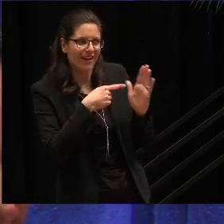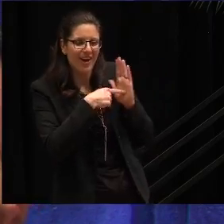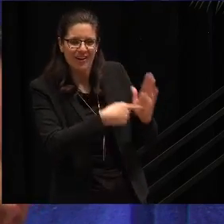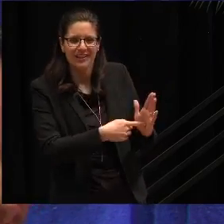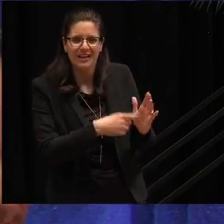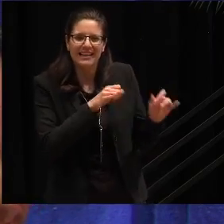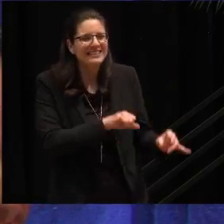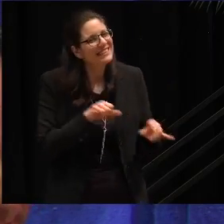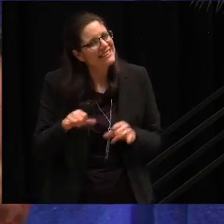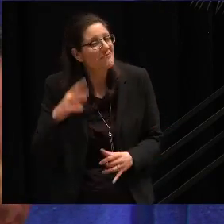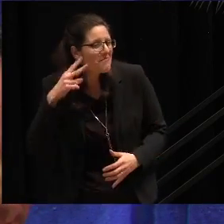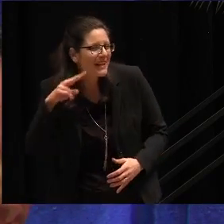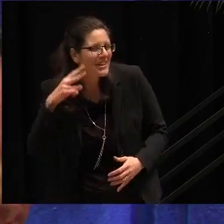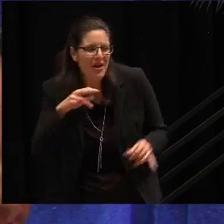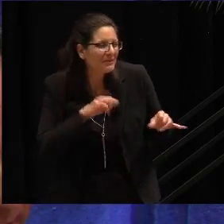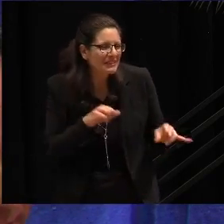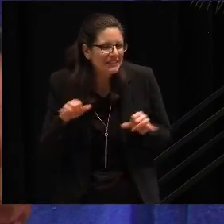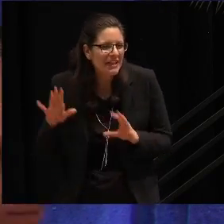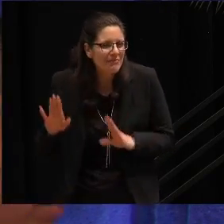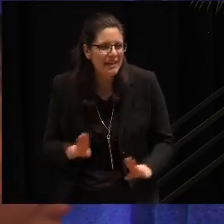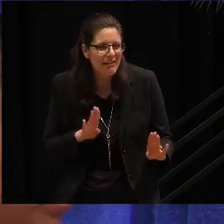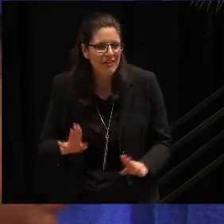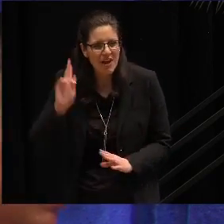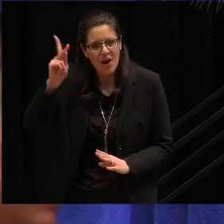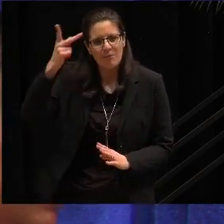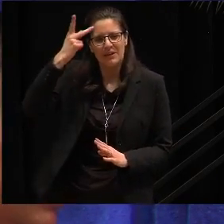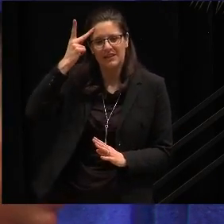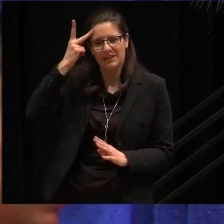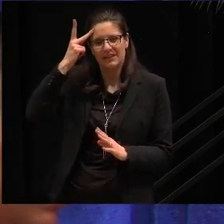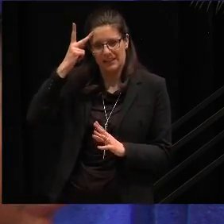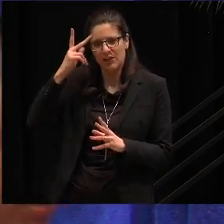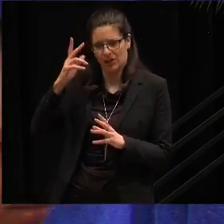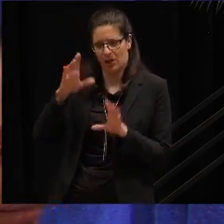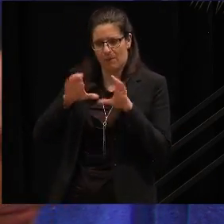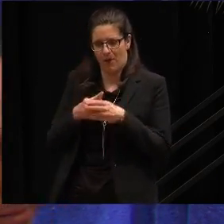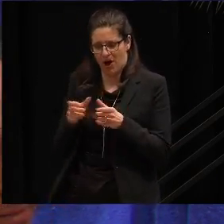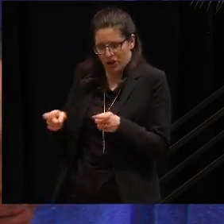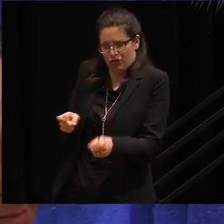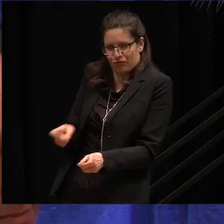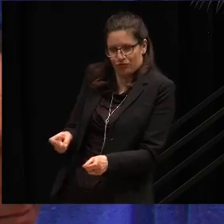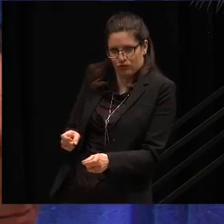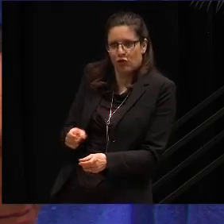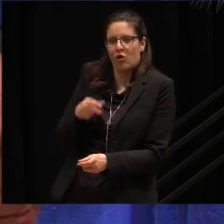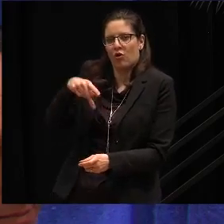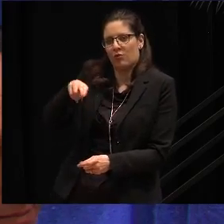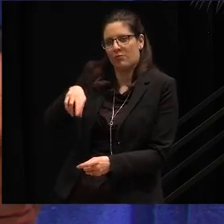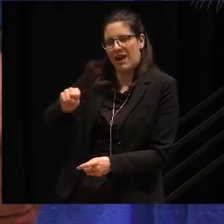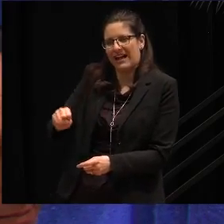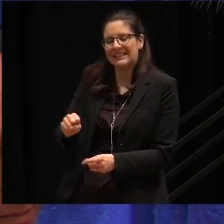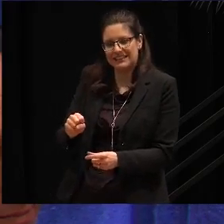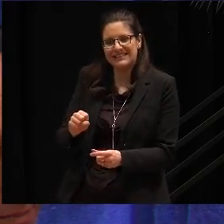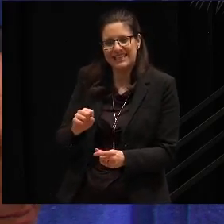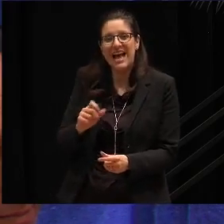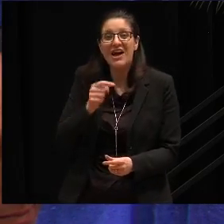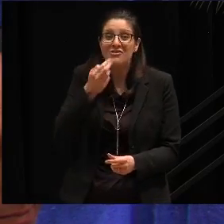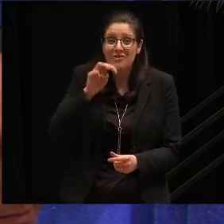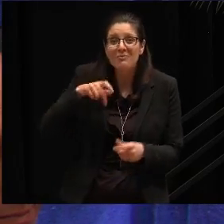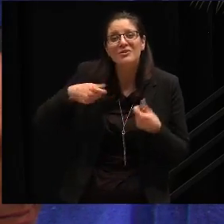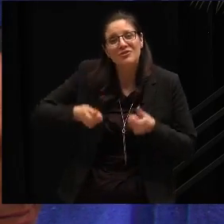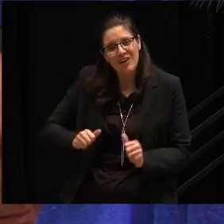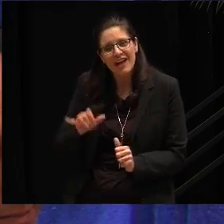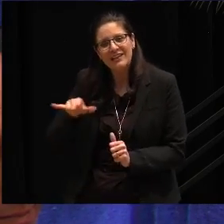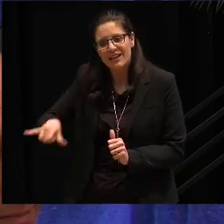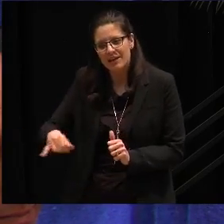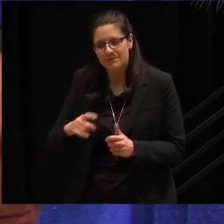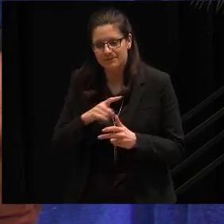me of Mexico, right? In Mexico, the political parties control the press. That is what Donald Trump would like to do. And the other thing